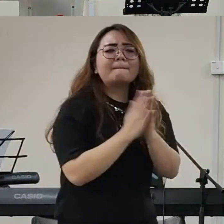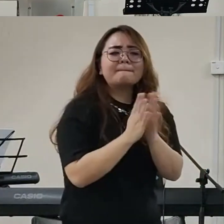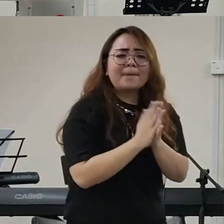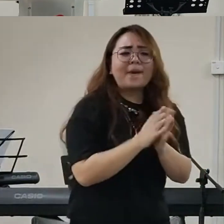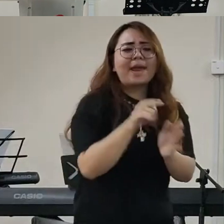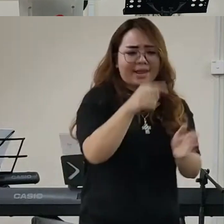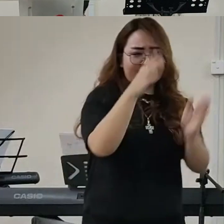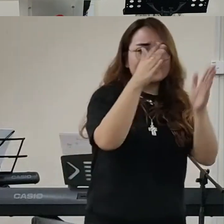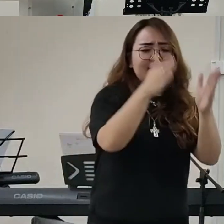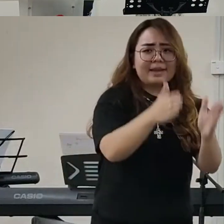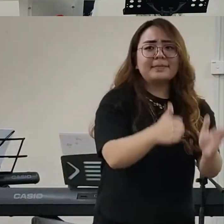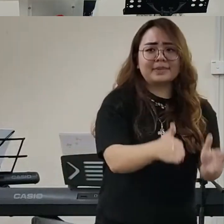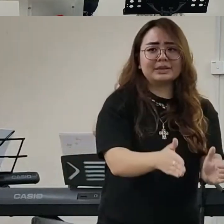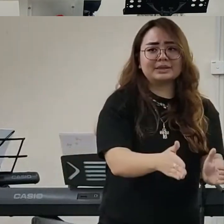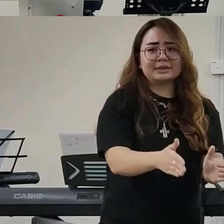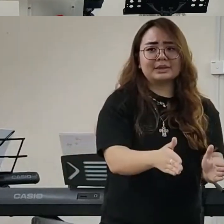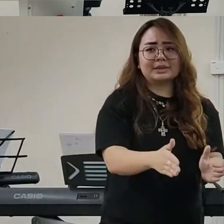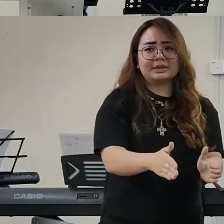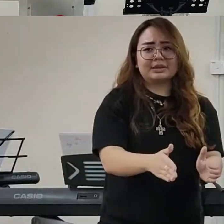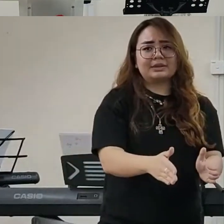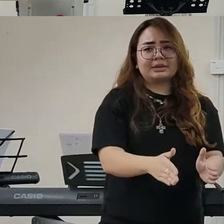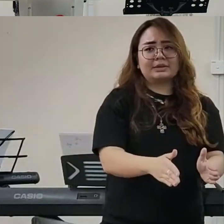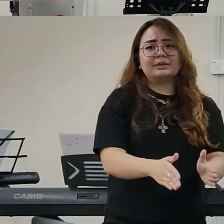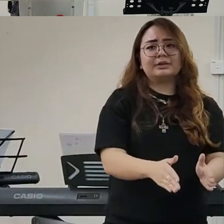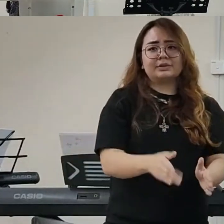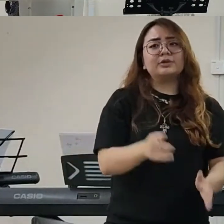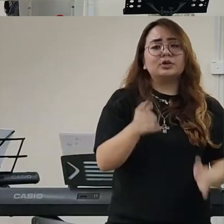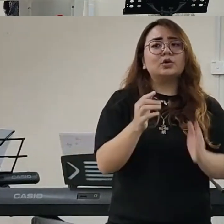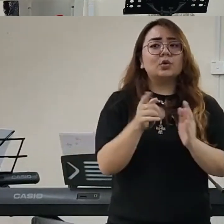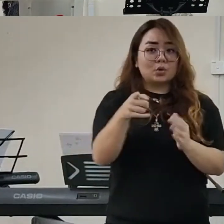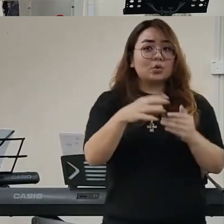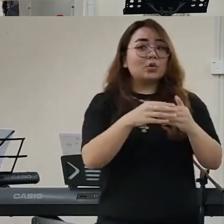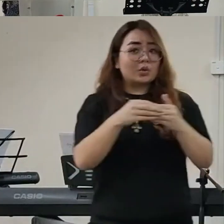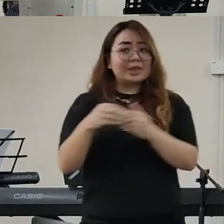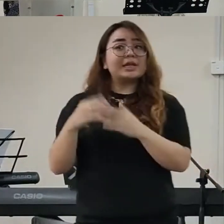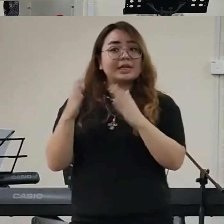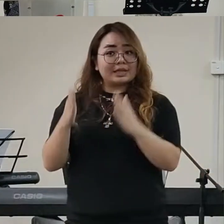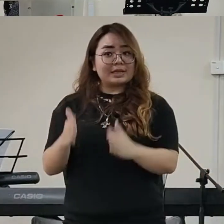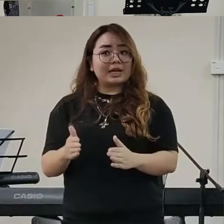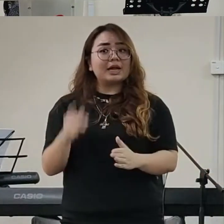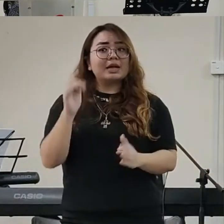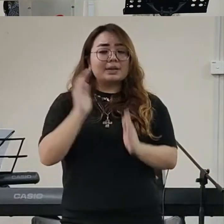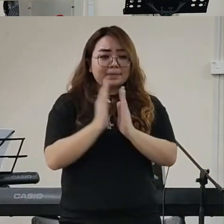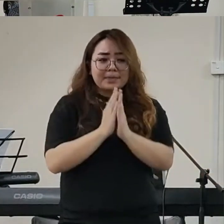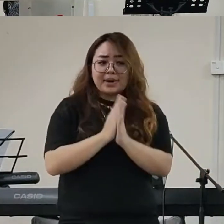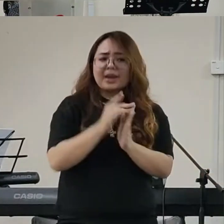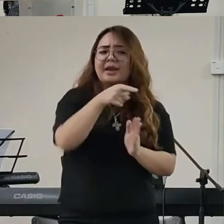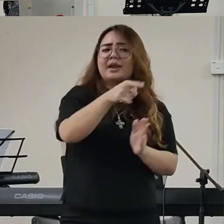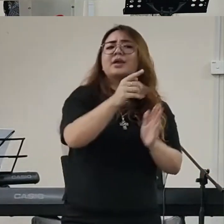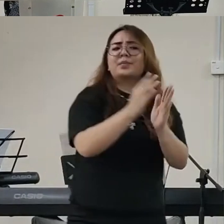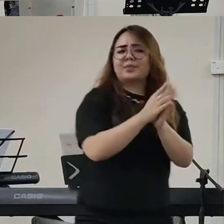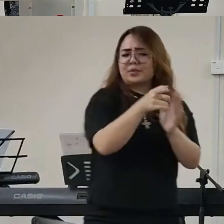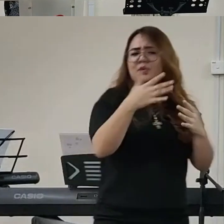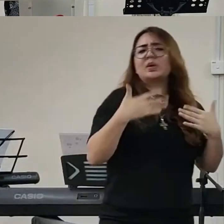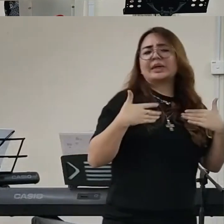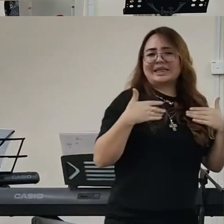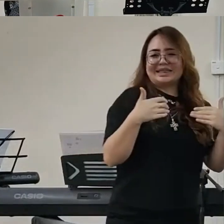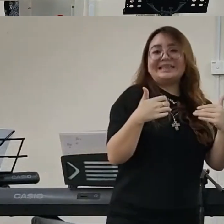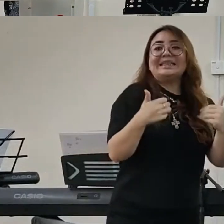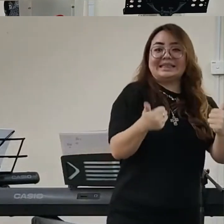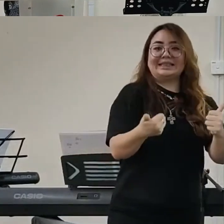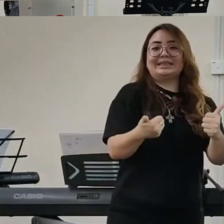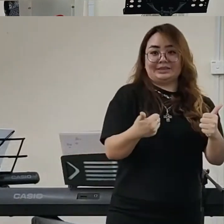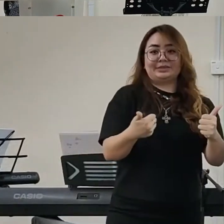just ignoring the brokenness of your sheep. Like, that's wrong. We are to bring healing, says the word of God, not me, and